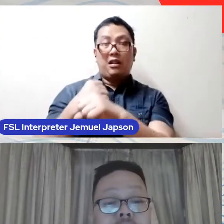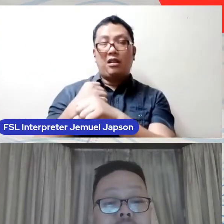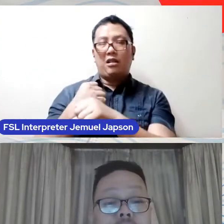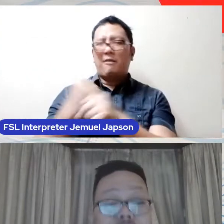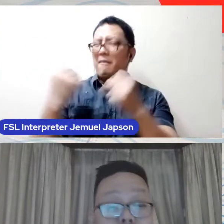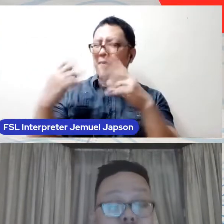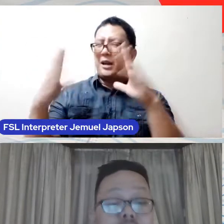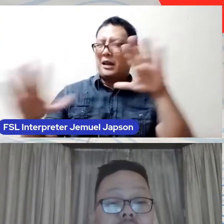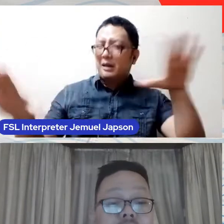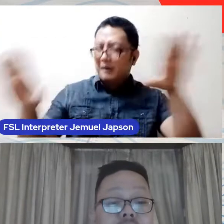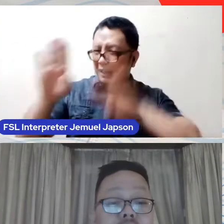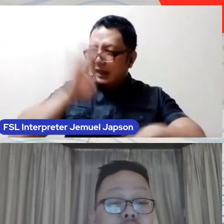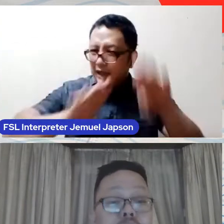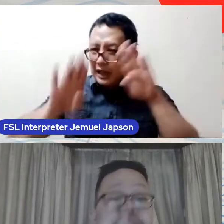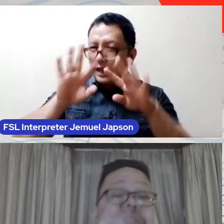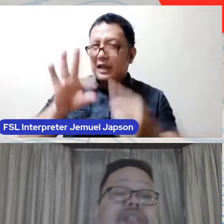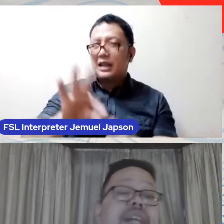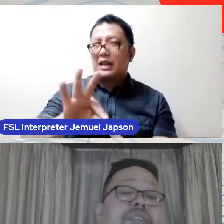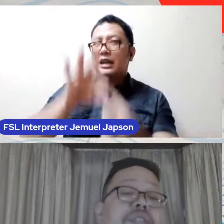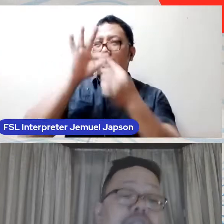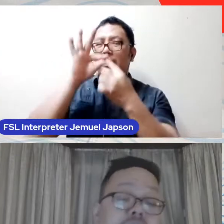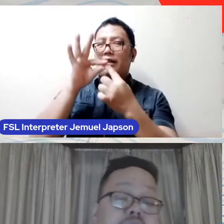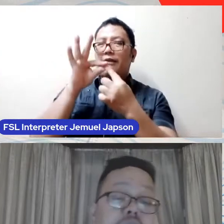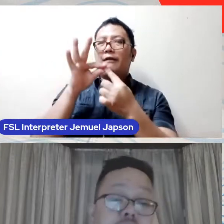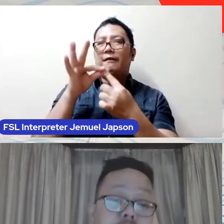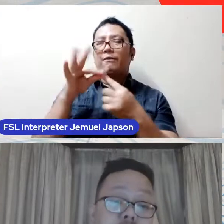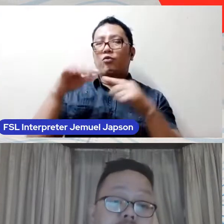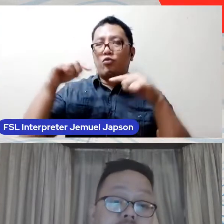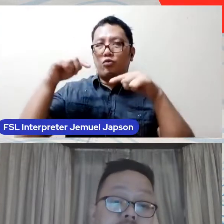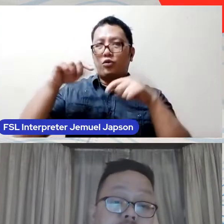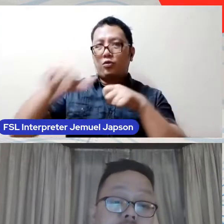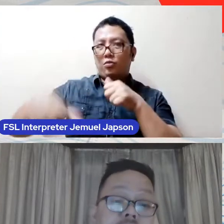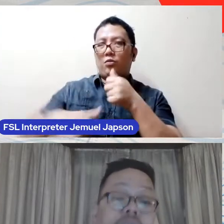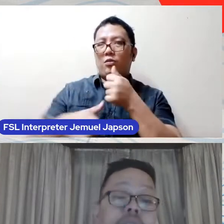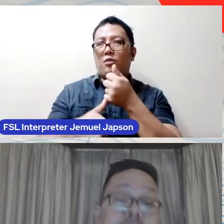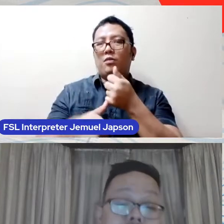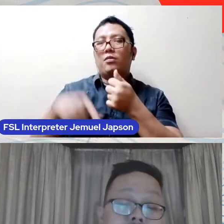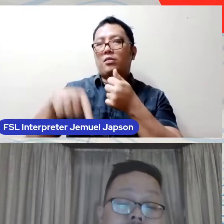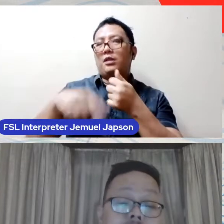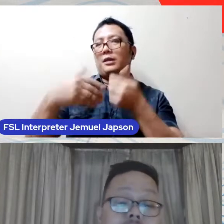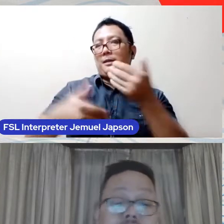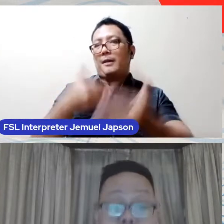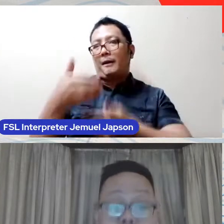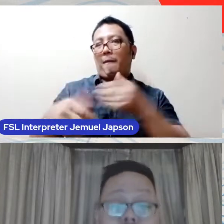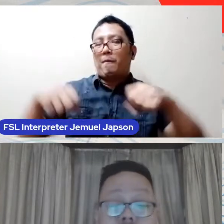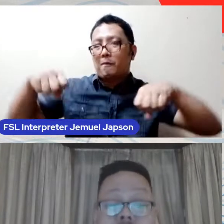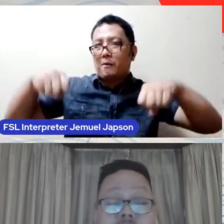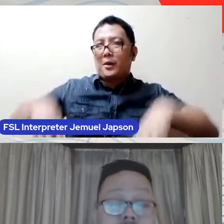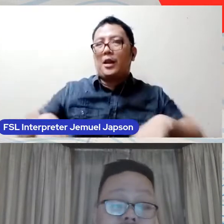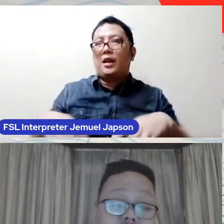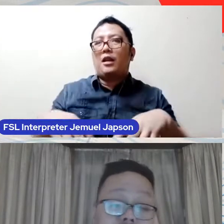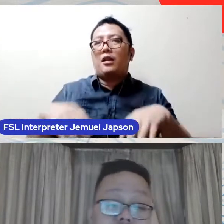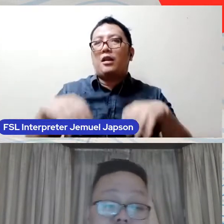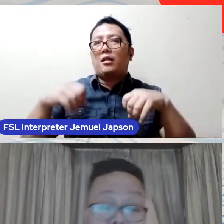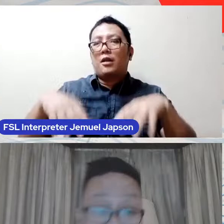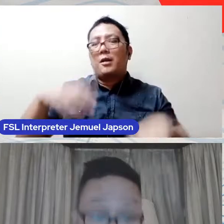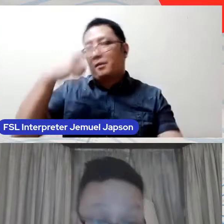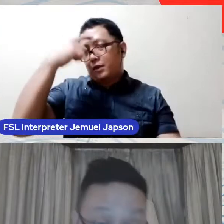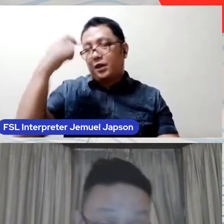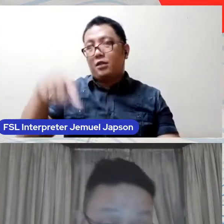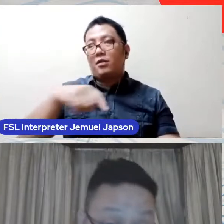problems, especially having to do with the standardization of the process, na nawala dahil